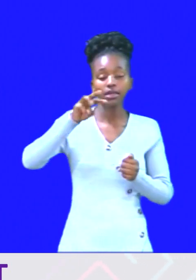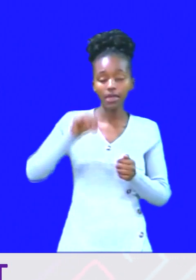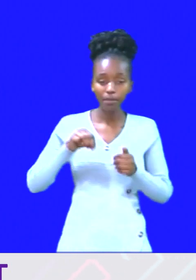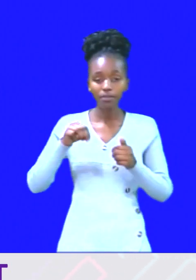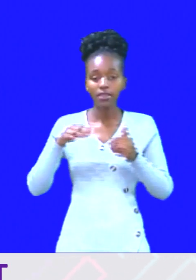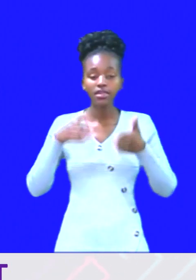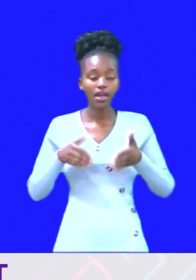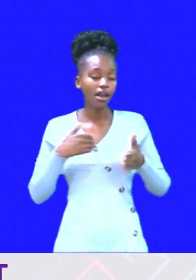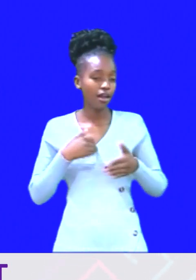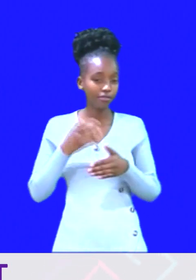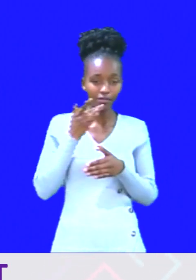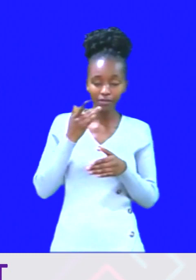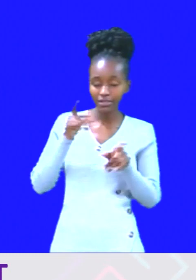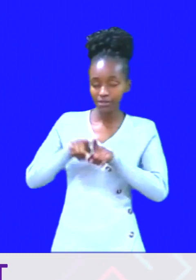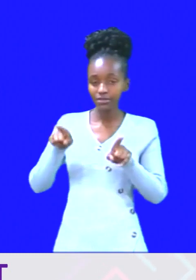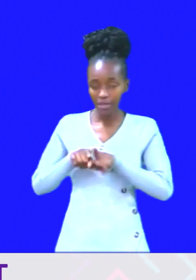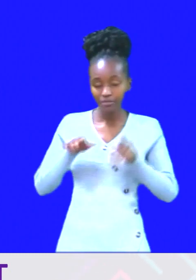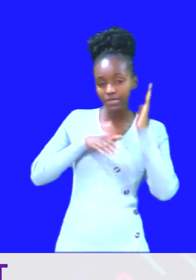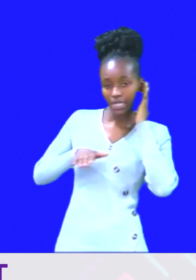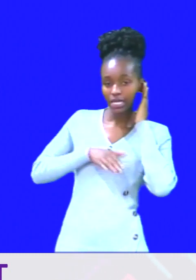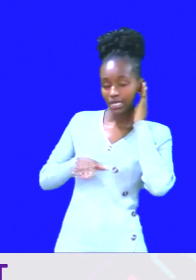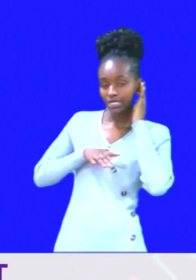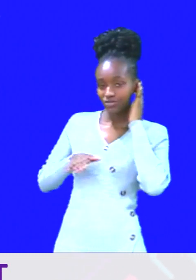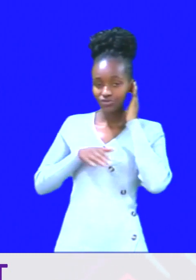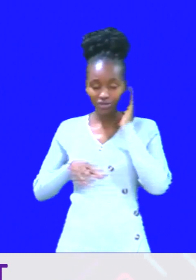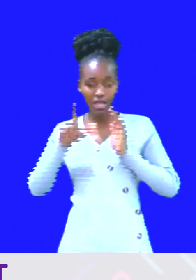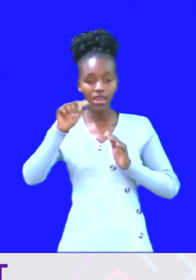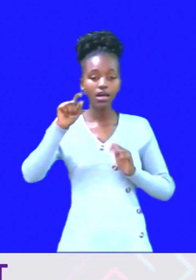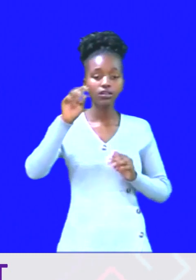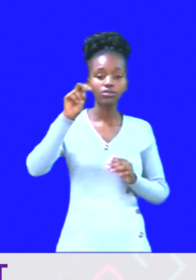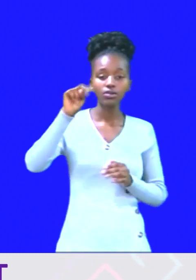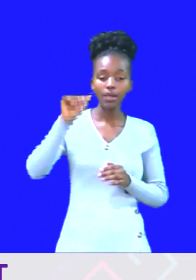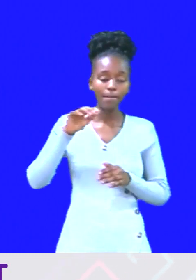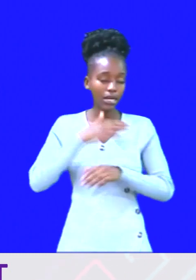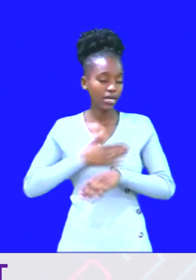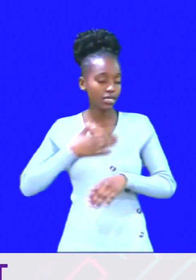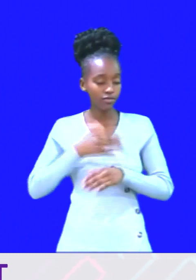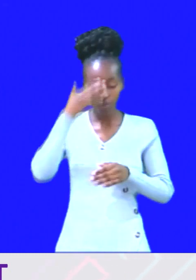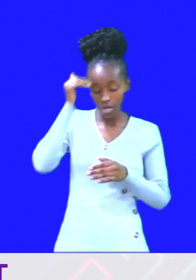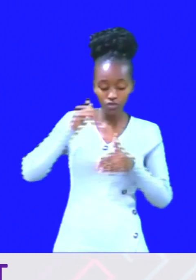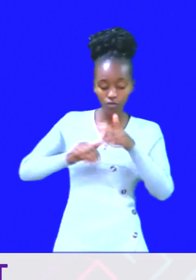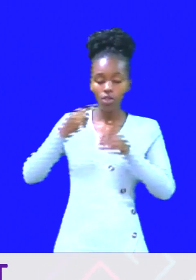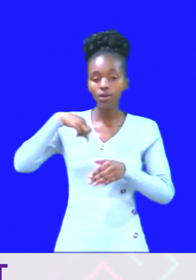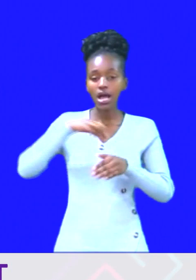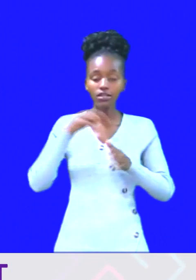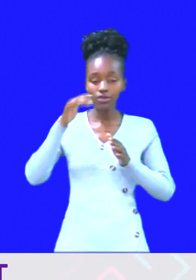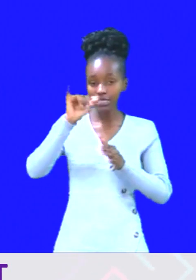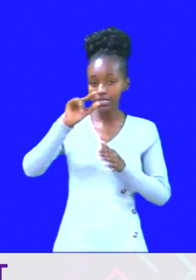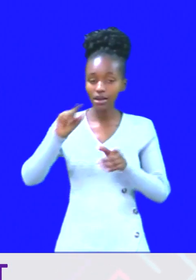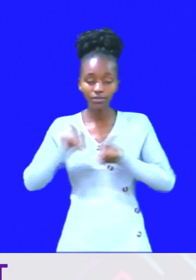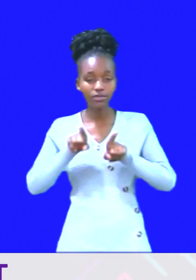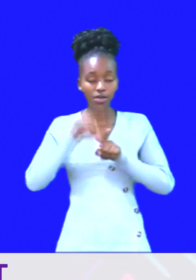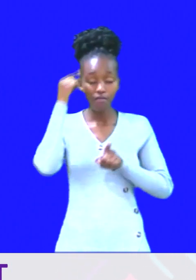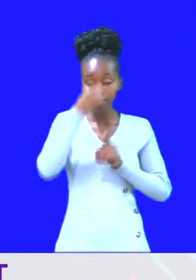with DJ Latona underscore Kenya. Not forgetting to follow us on Instagram, Facebook at Science TV. You can SMS